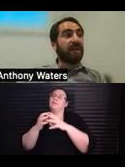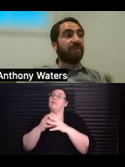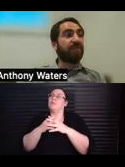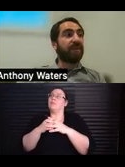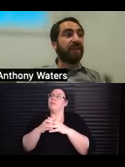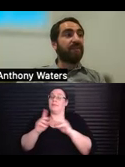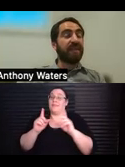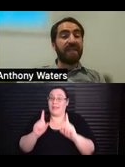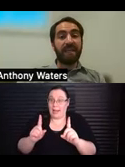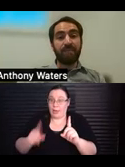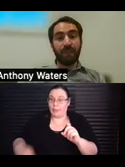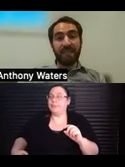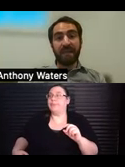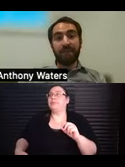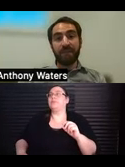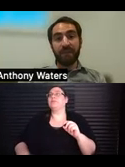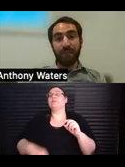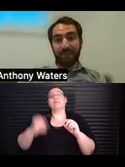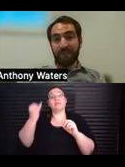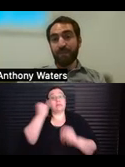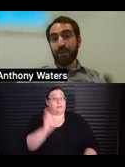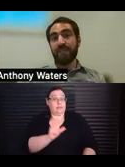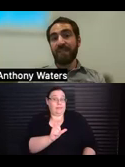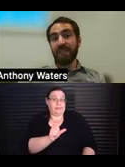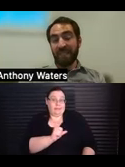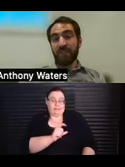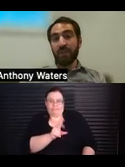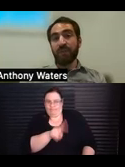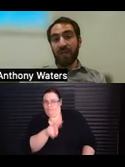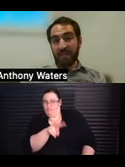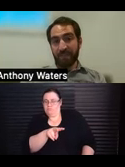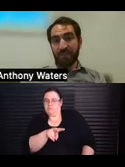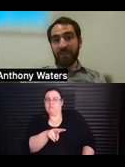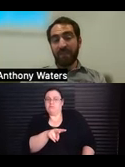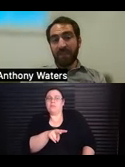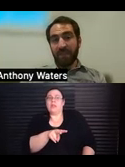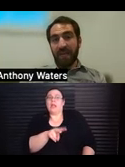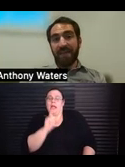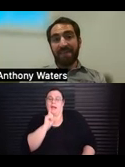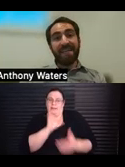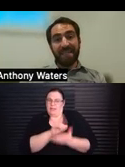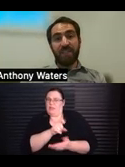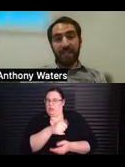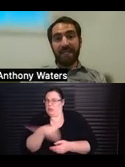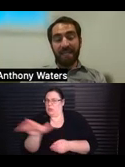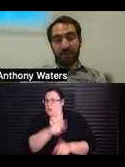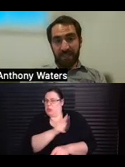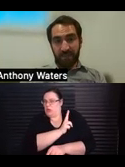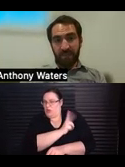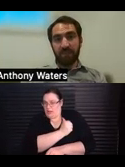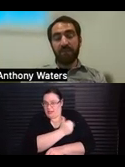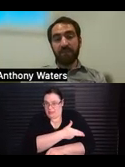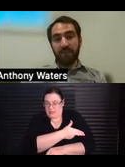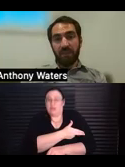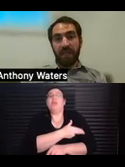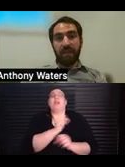Now, if the police officer believes the person needs to go to the hospital, they can initiate that